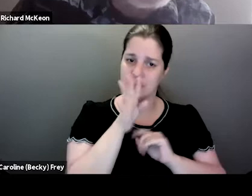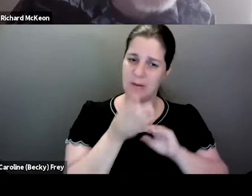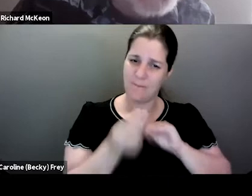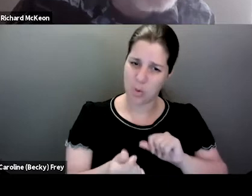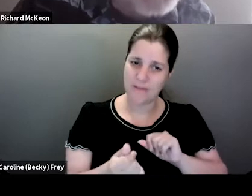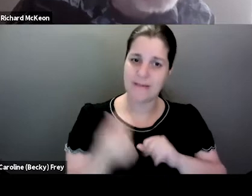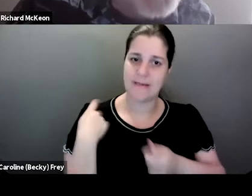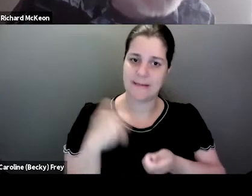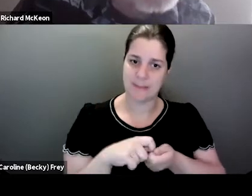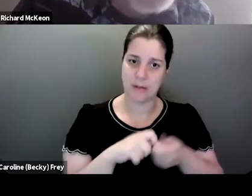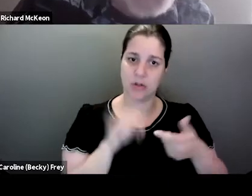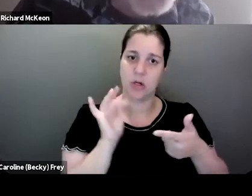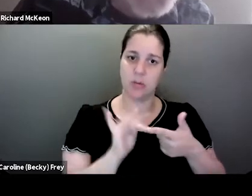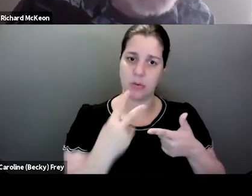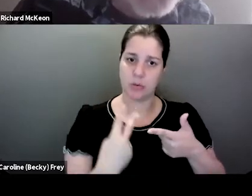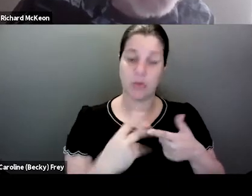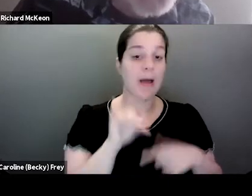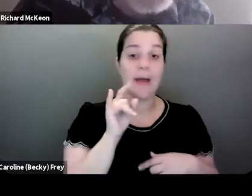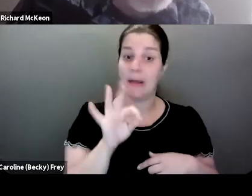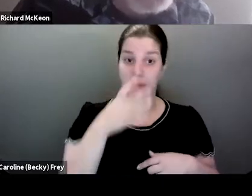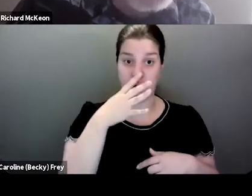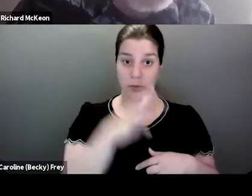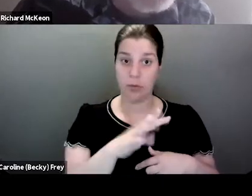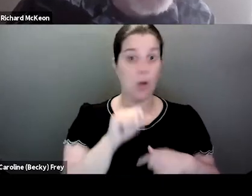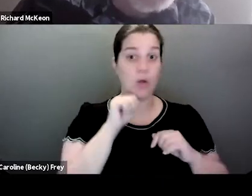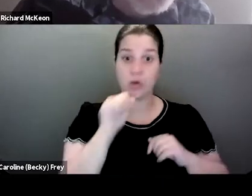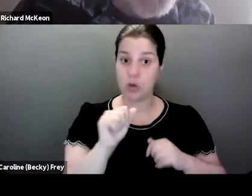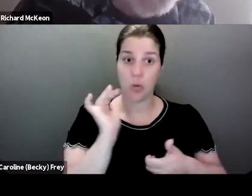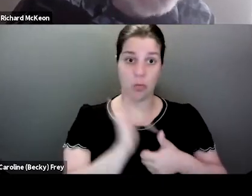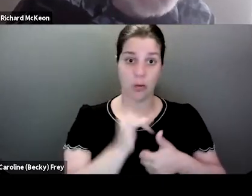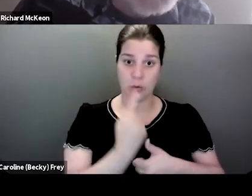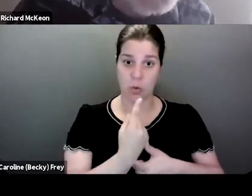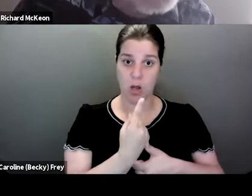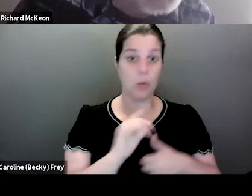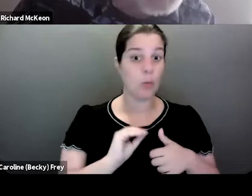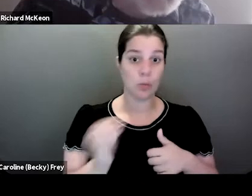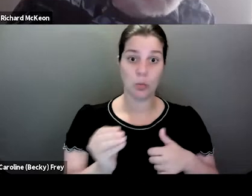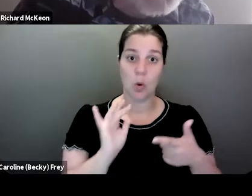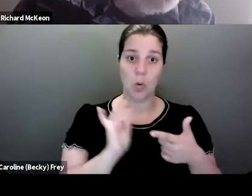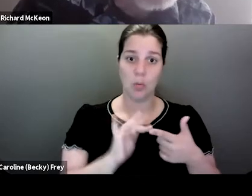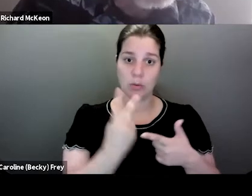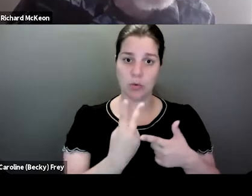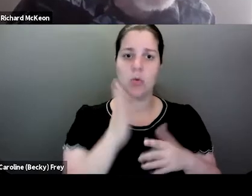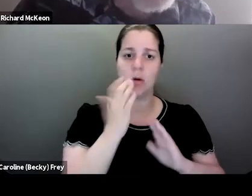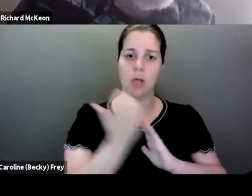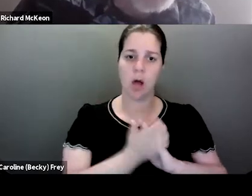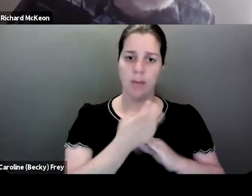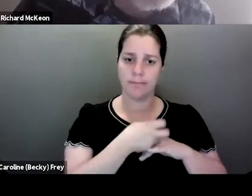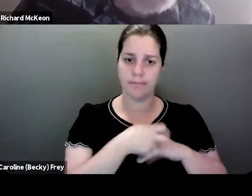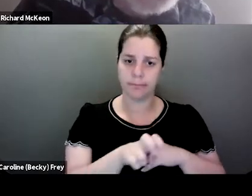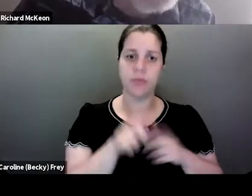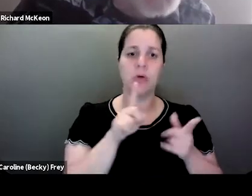then if you do not press 1 and you do not press 2, then at that point, the call is distributed to one